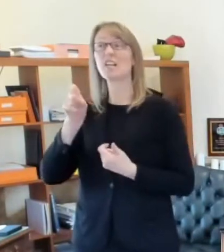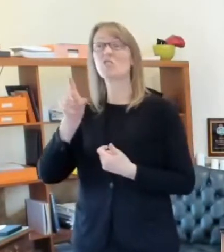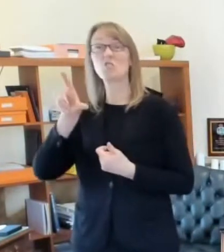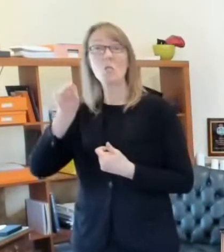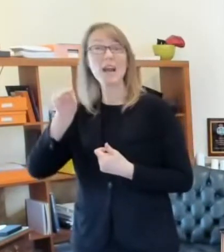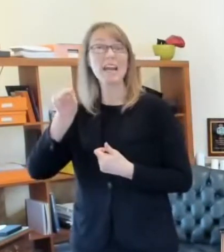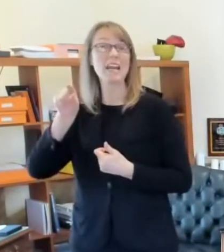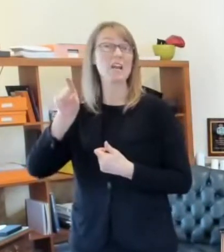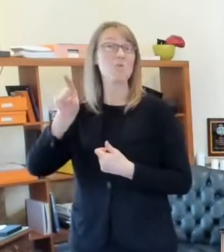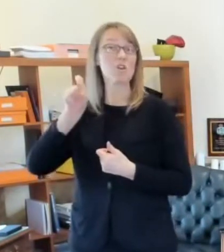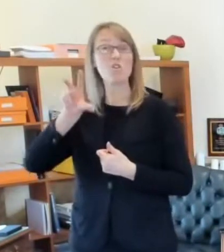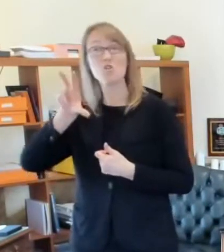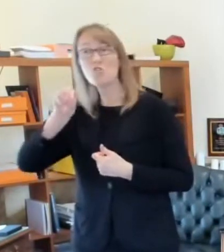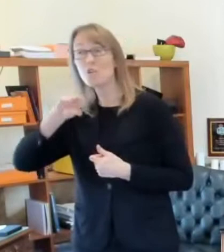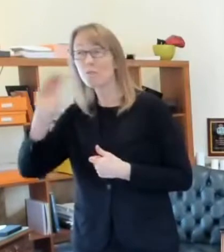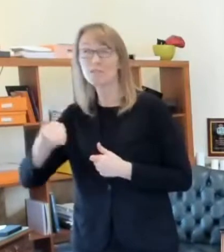So